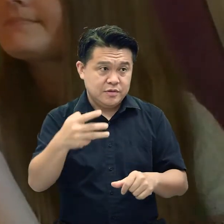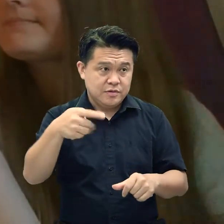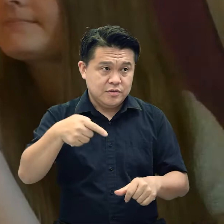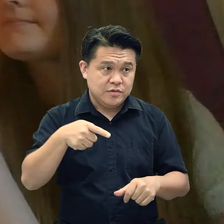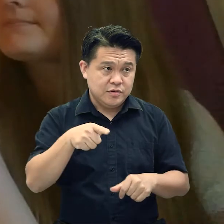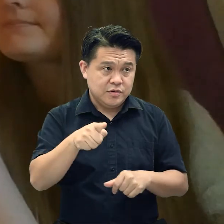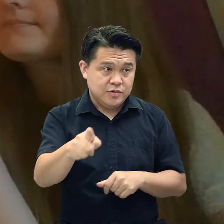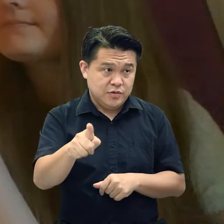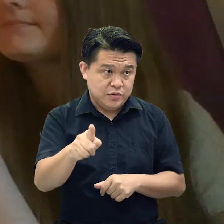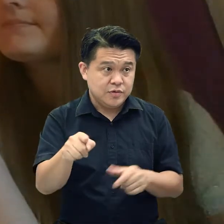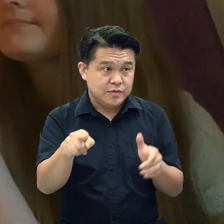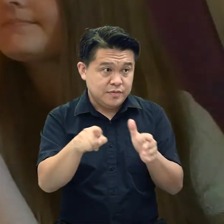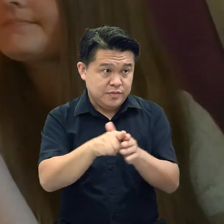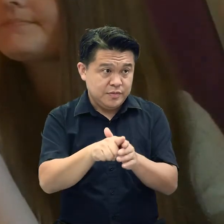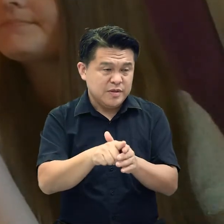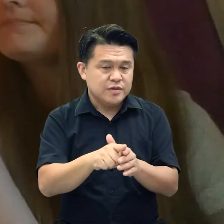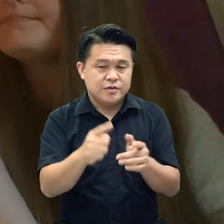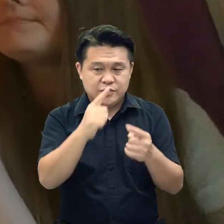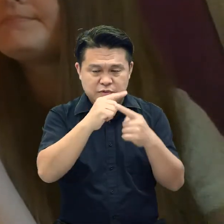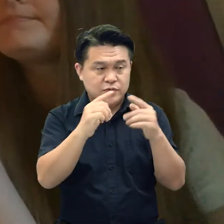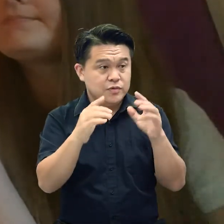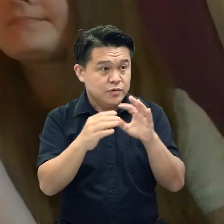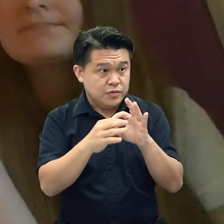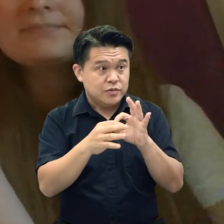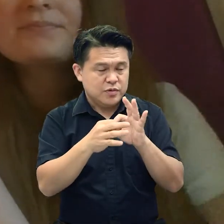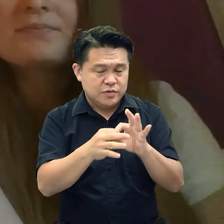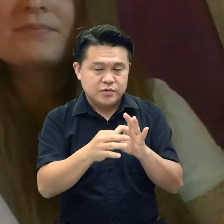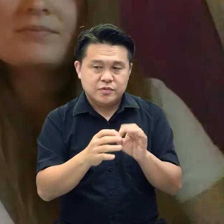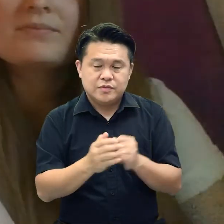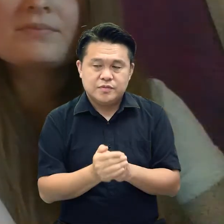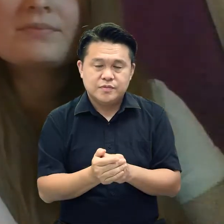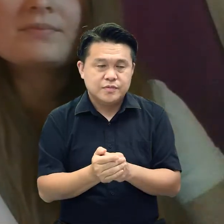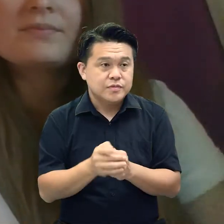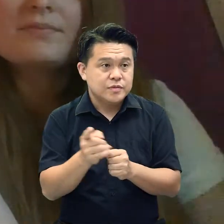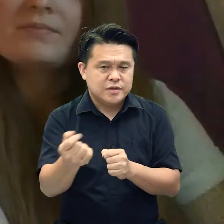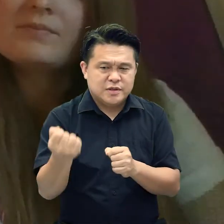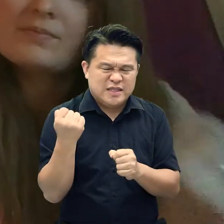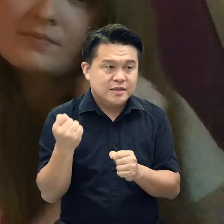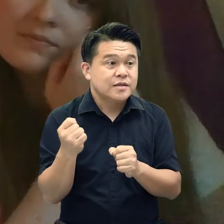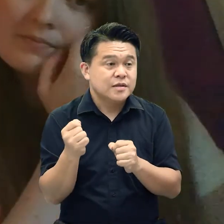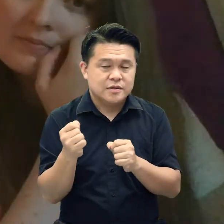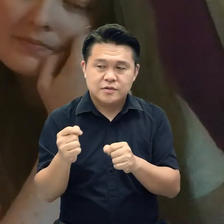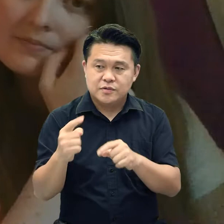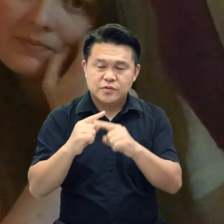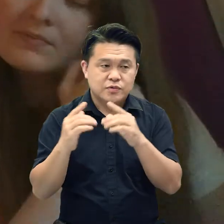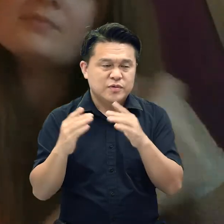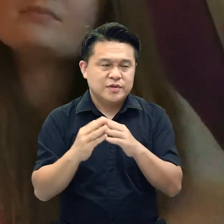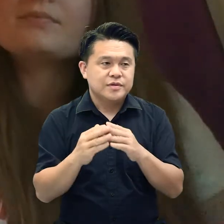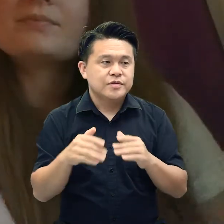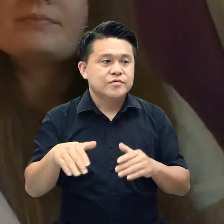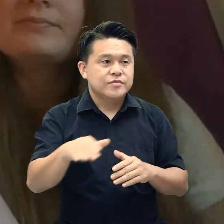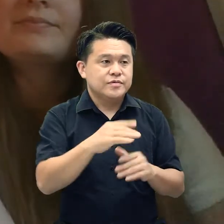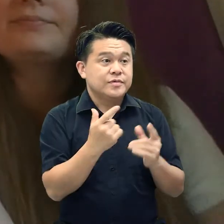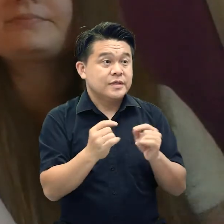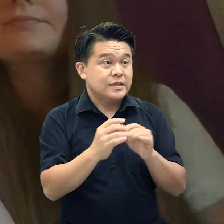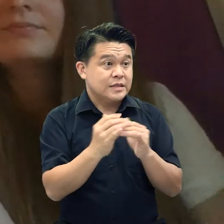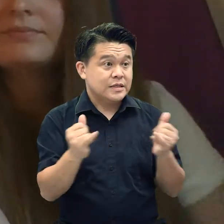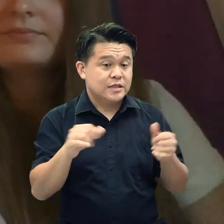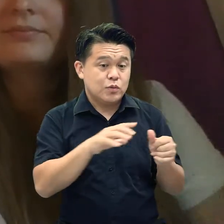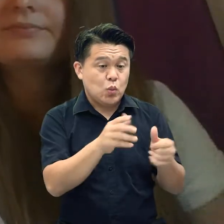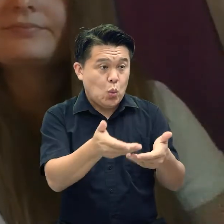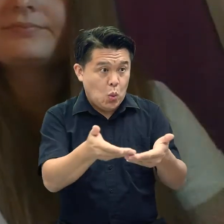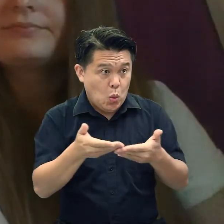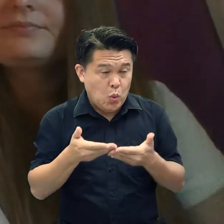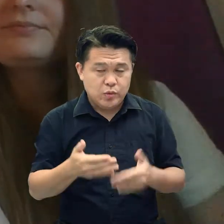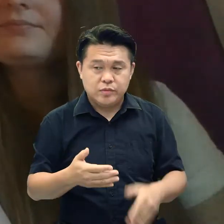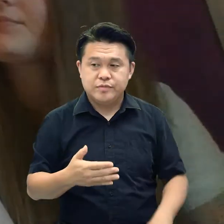imagine that kind of church power to protect people like us. I mean, because I identify myself as Christian as well,